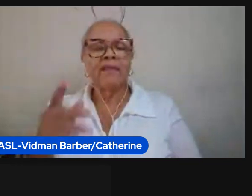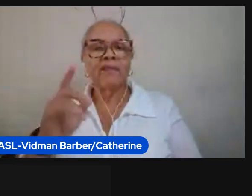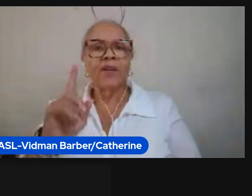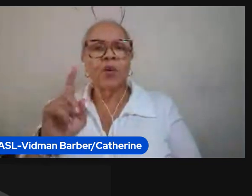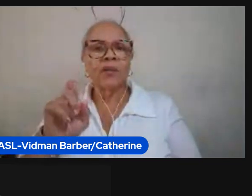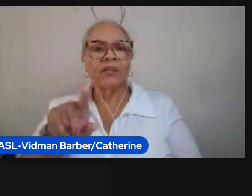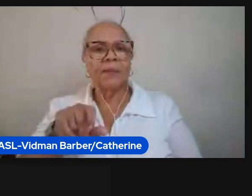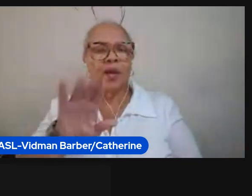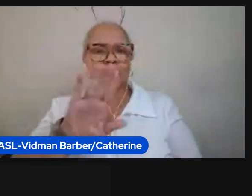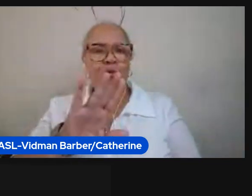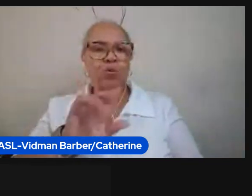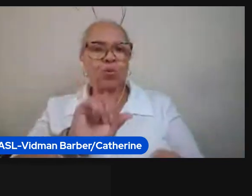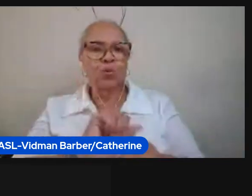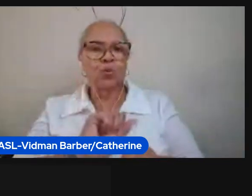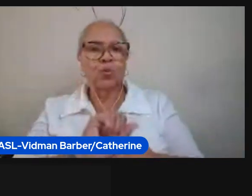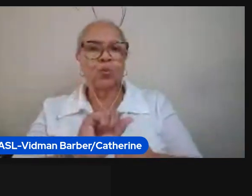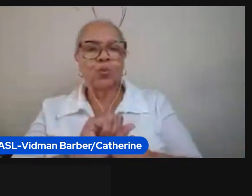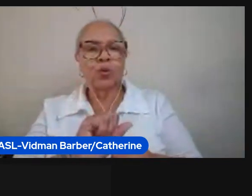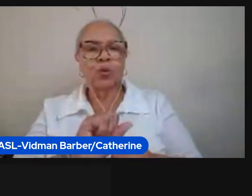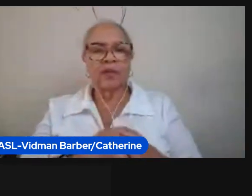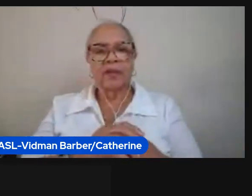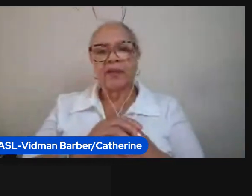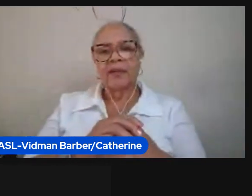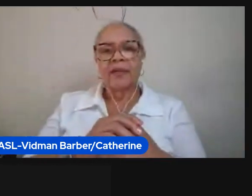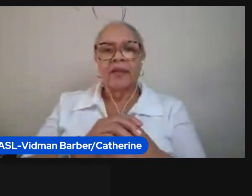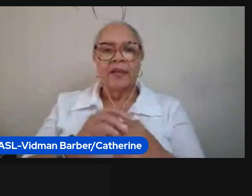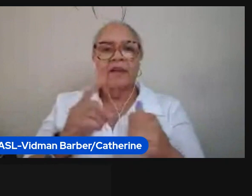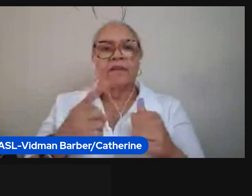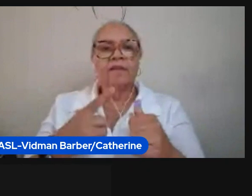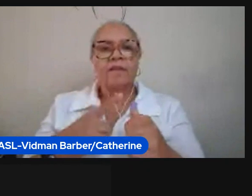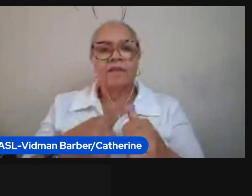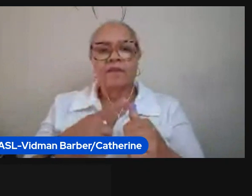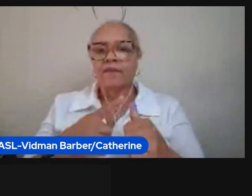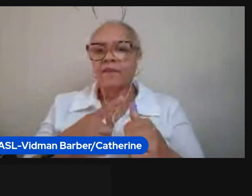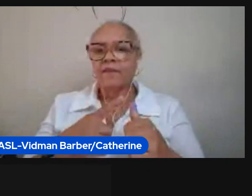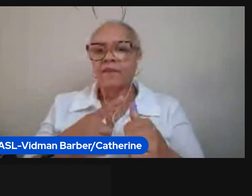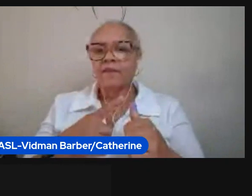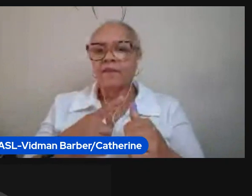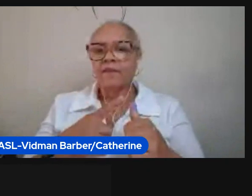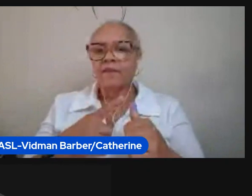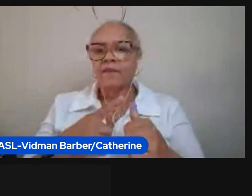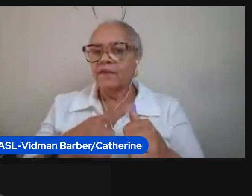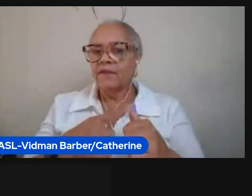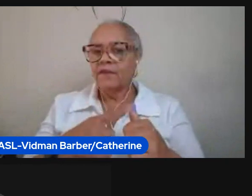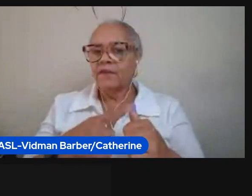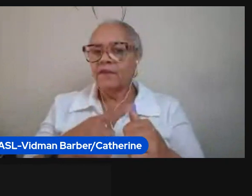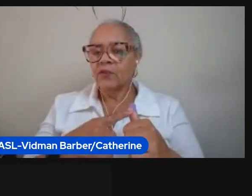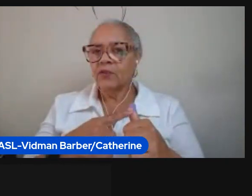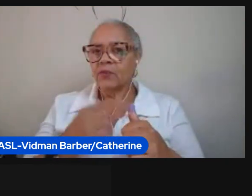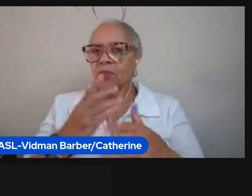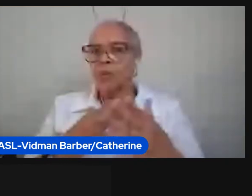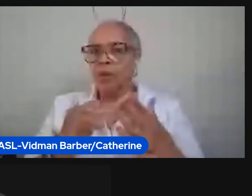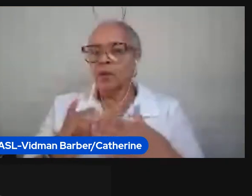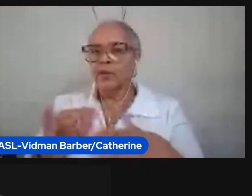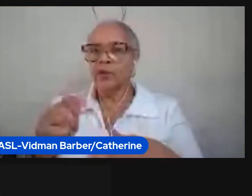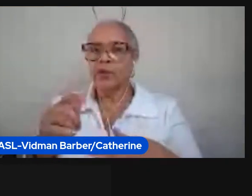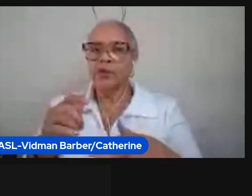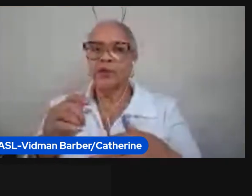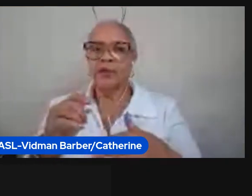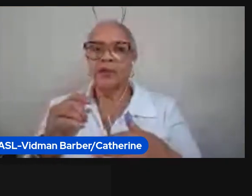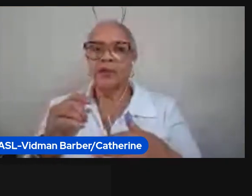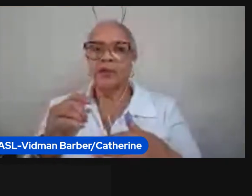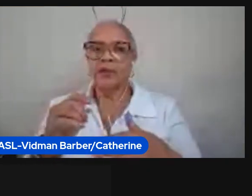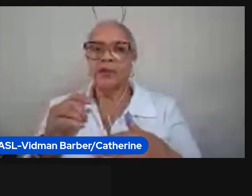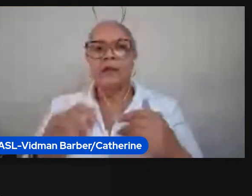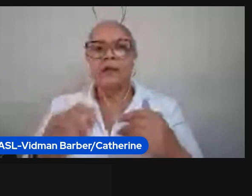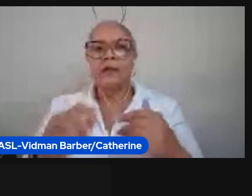The very first one is when you talk about genome vaccine vaccine. Was the study specific for a type